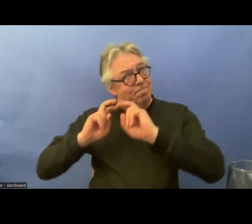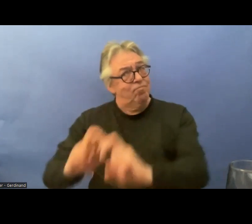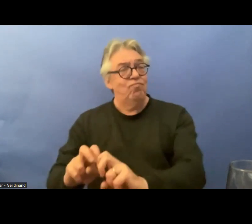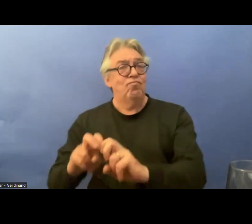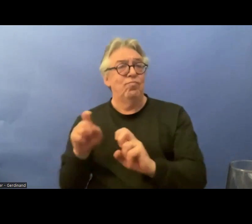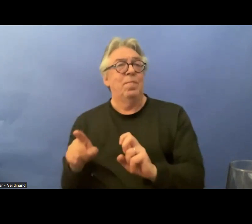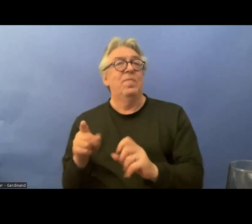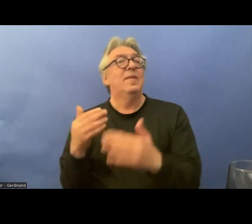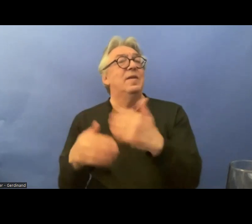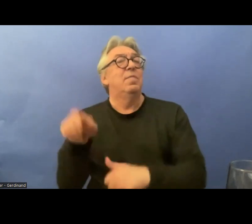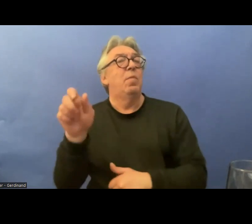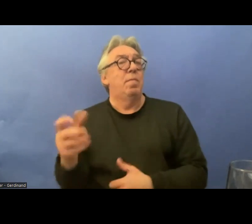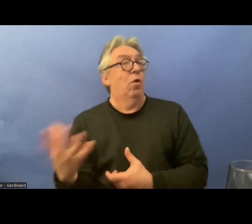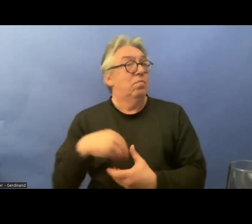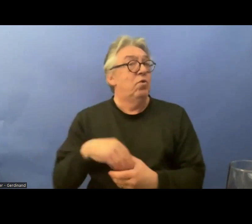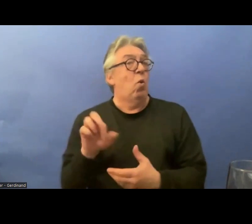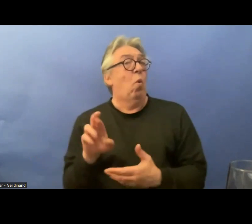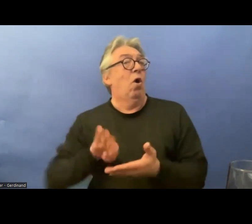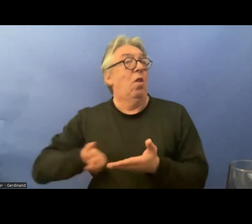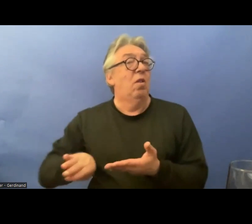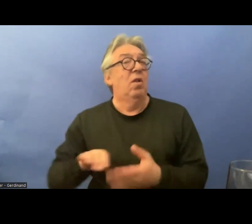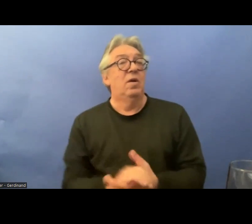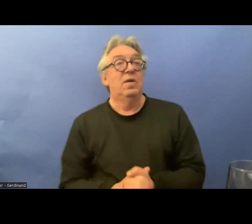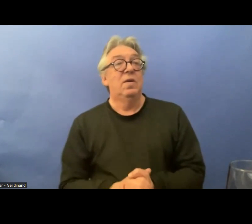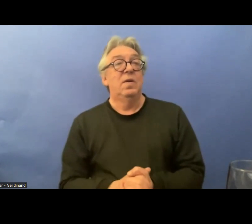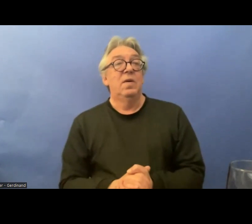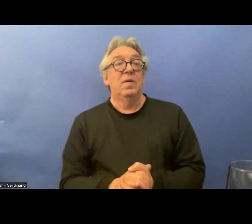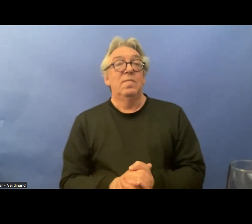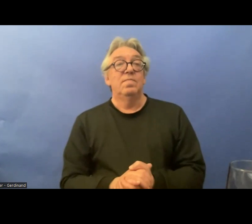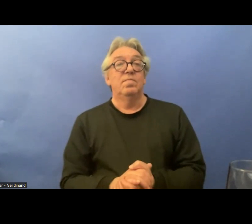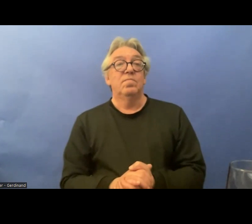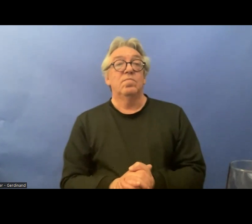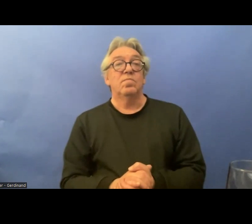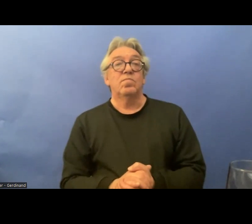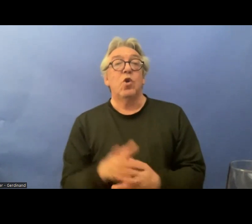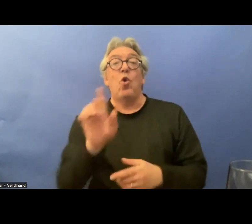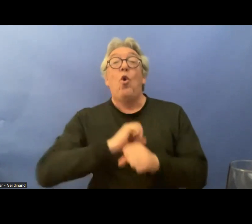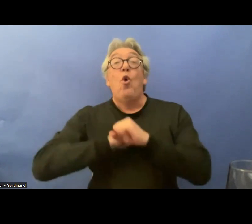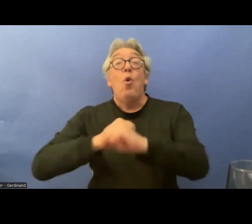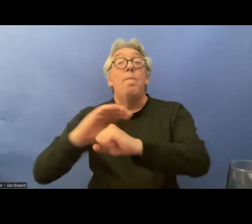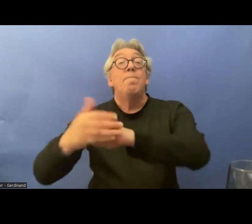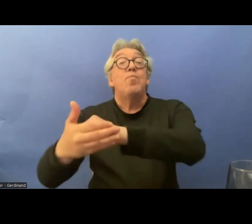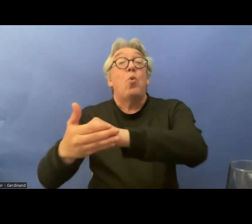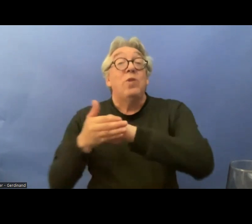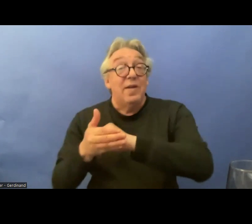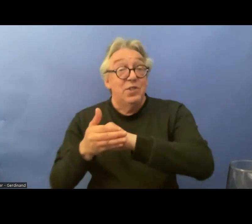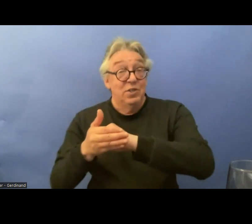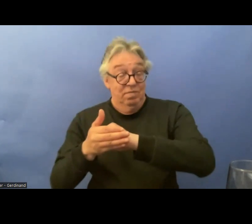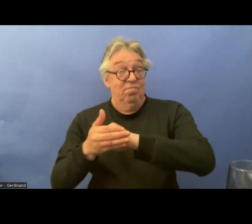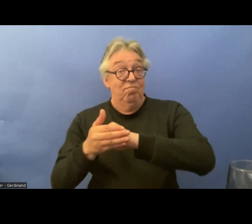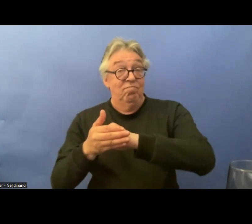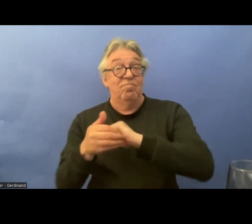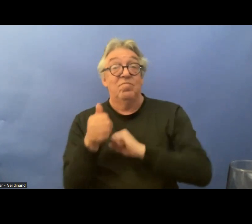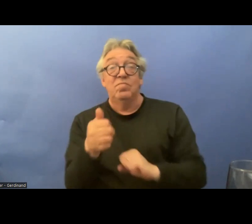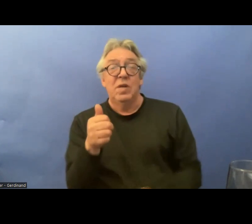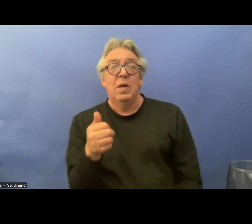of you must have seen or might have seen the independent review with regards to the response, with regards to the